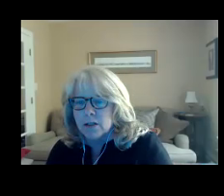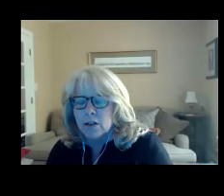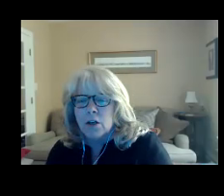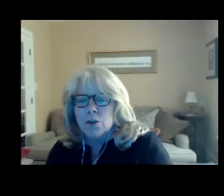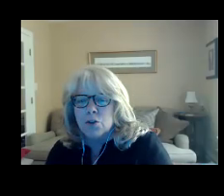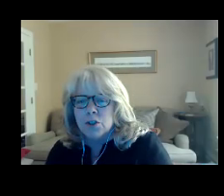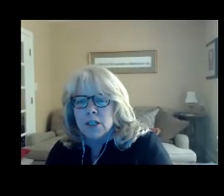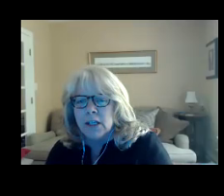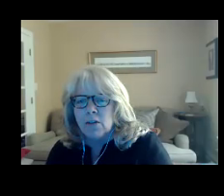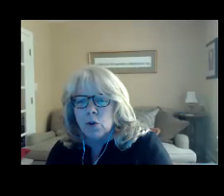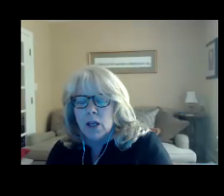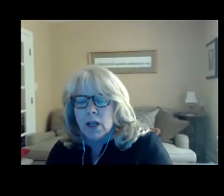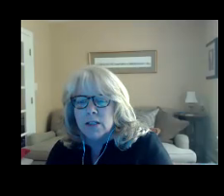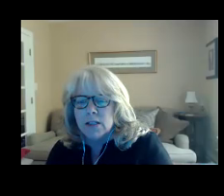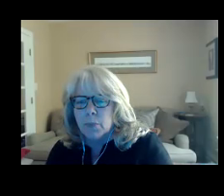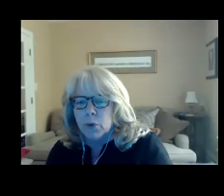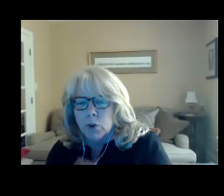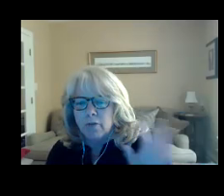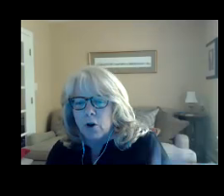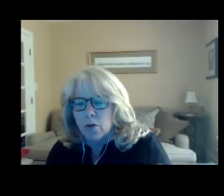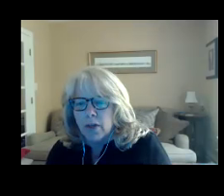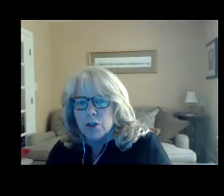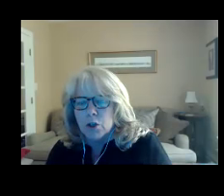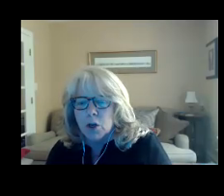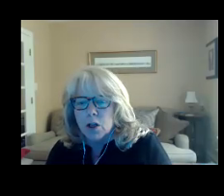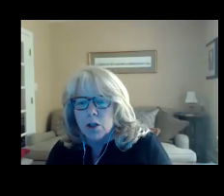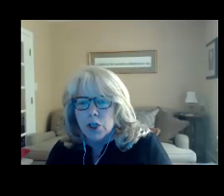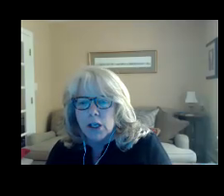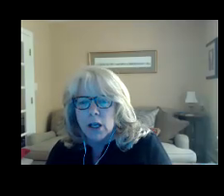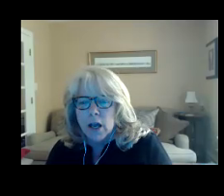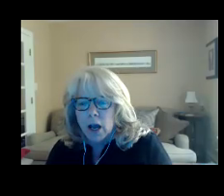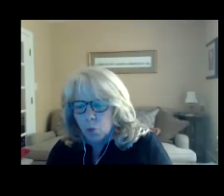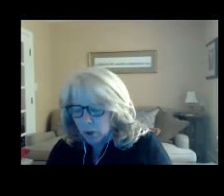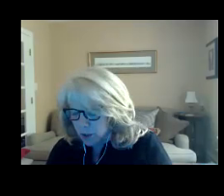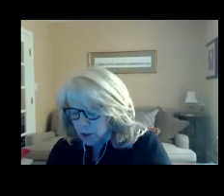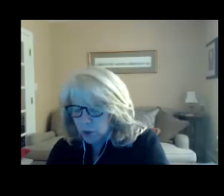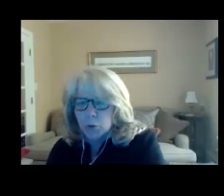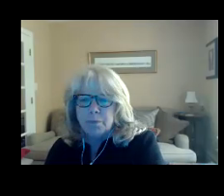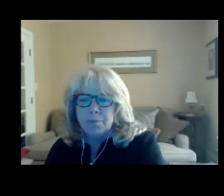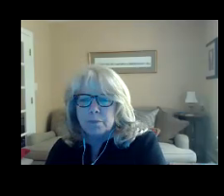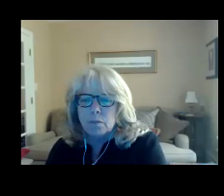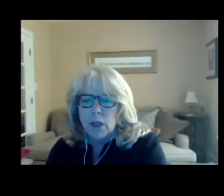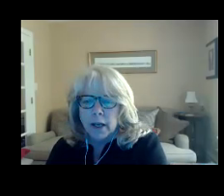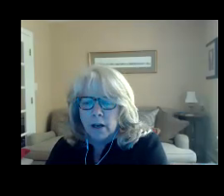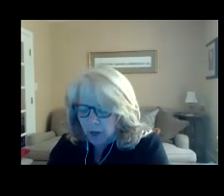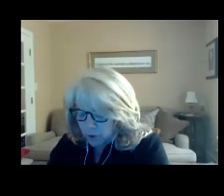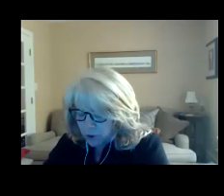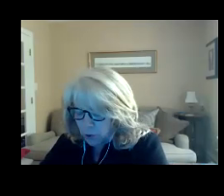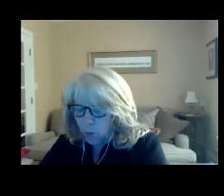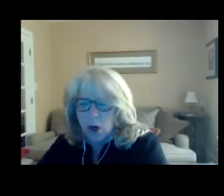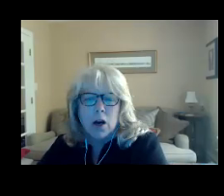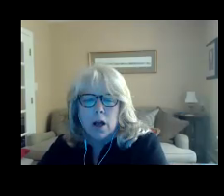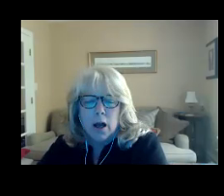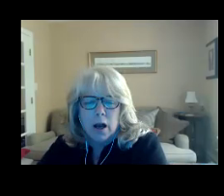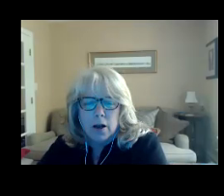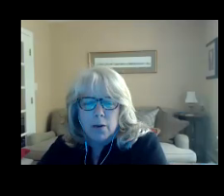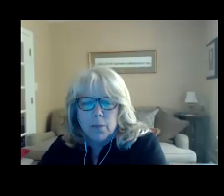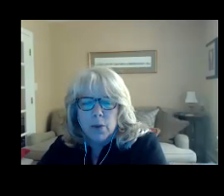plus. So just to give you an example of all that terminology, I wanted to kind of